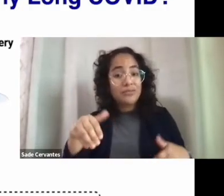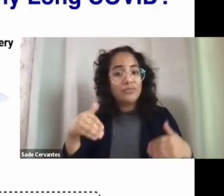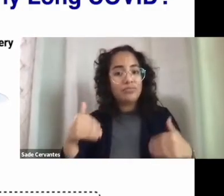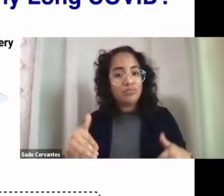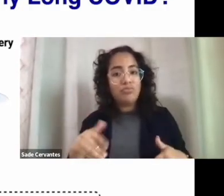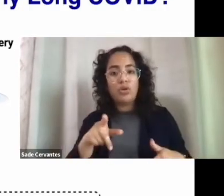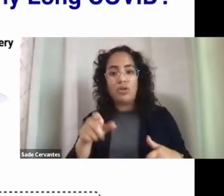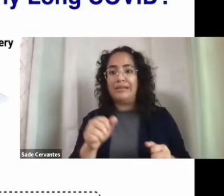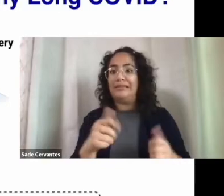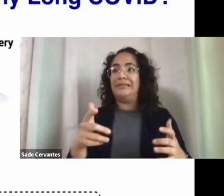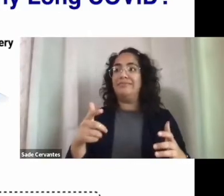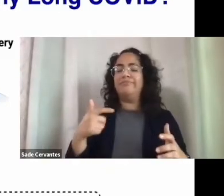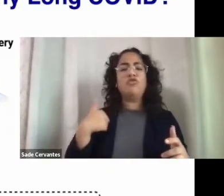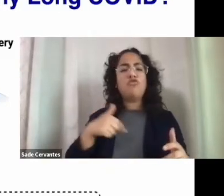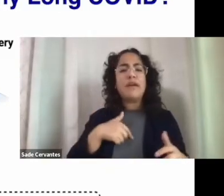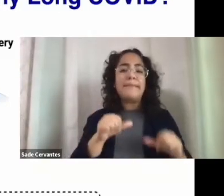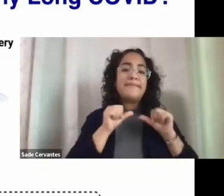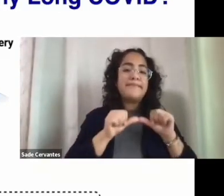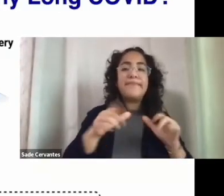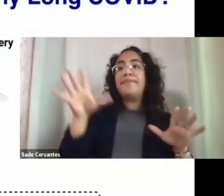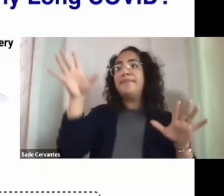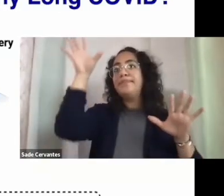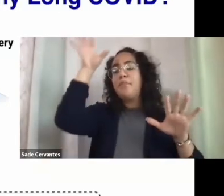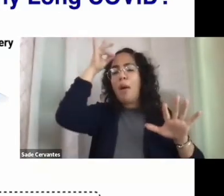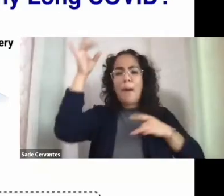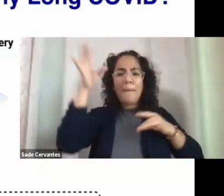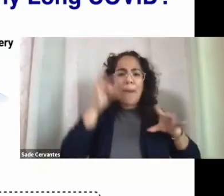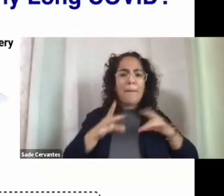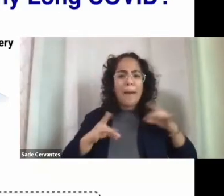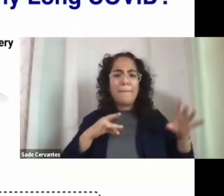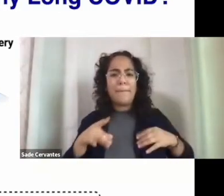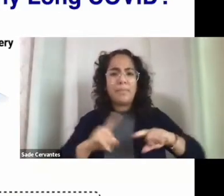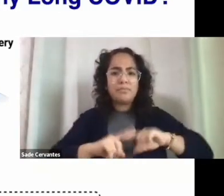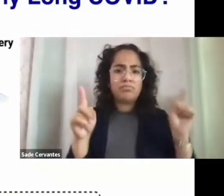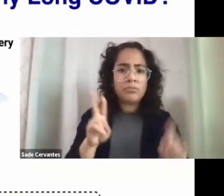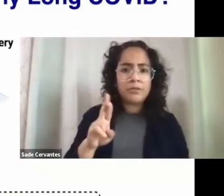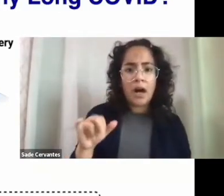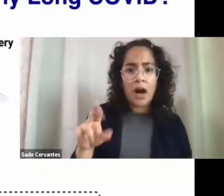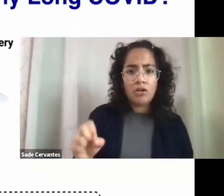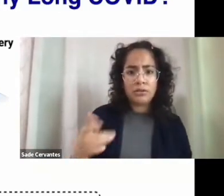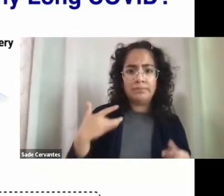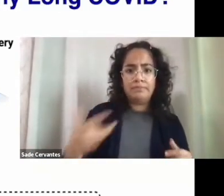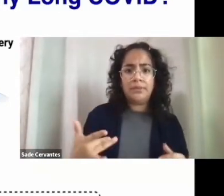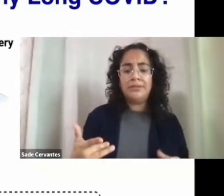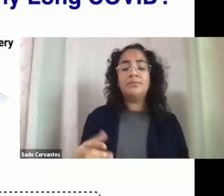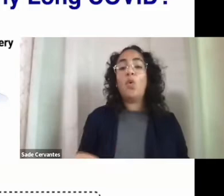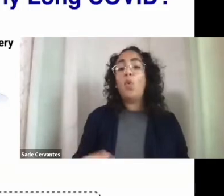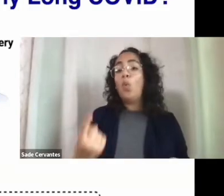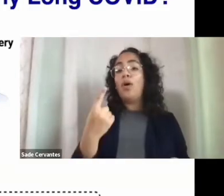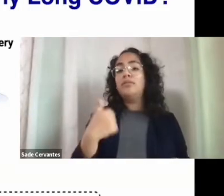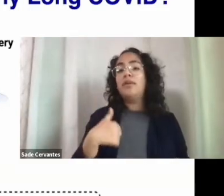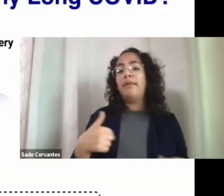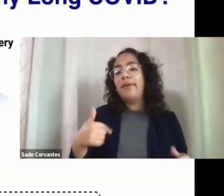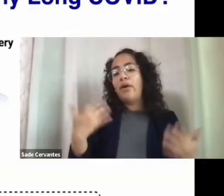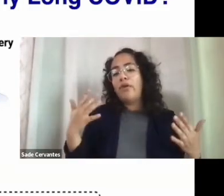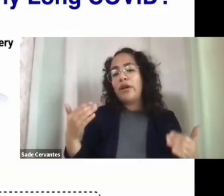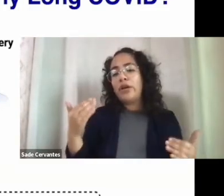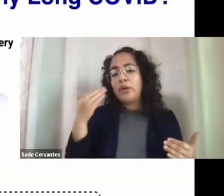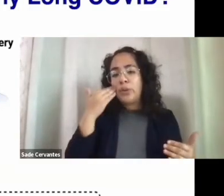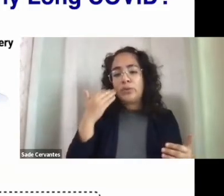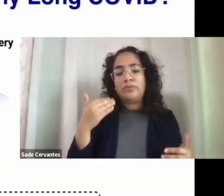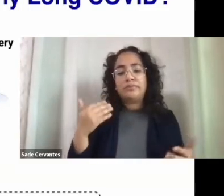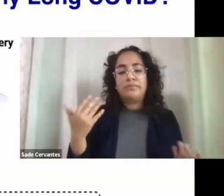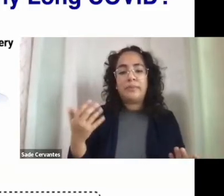kind of get over the course of our lifetimes. The most notorious one is the Epstein-Barr